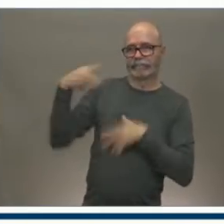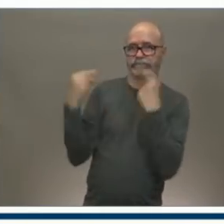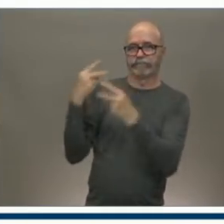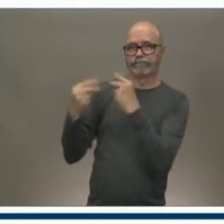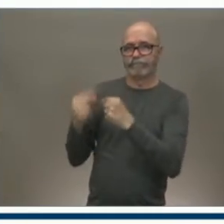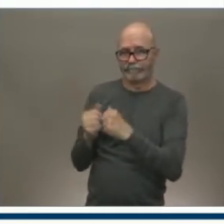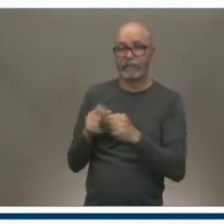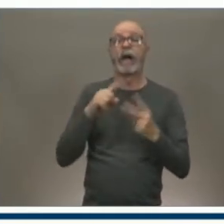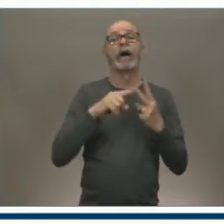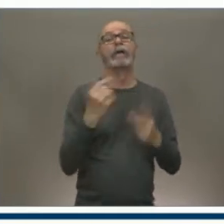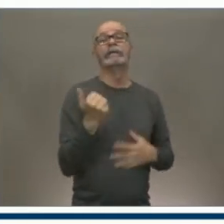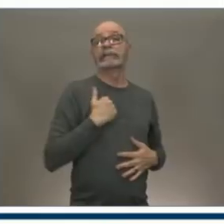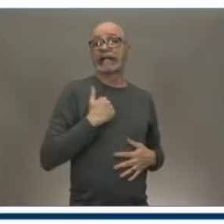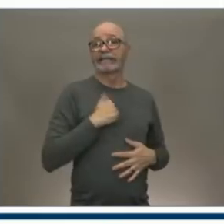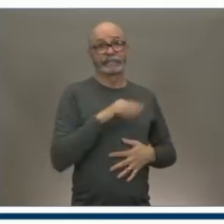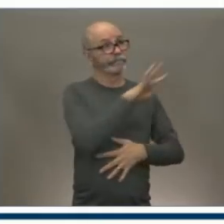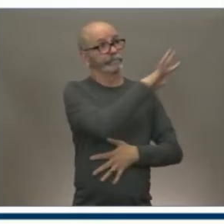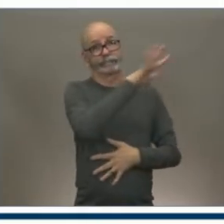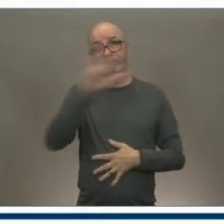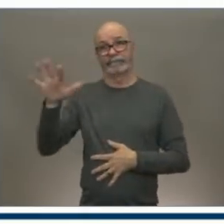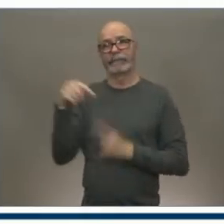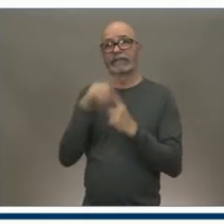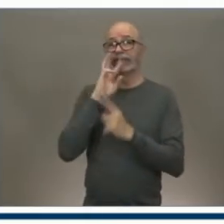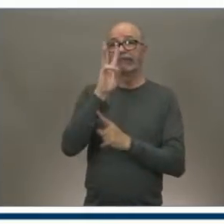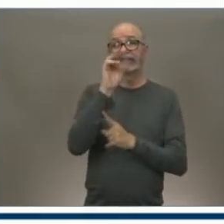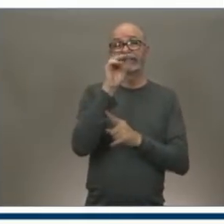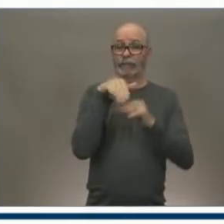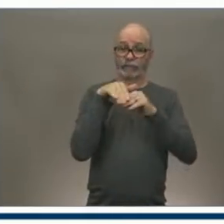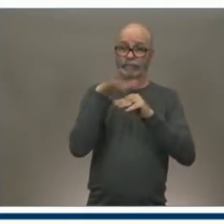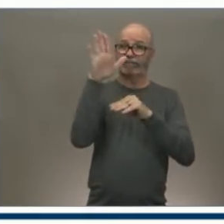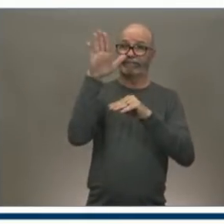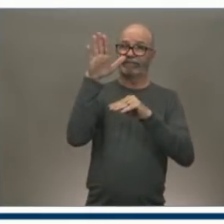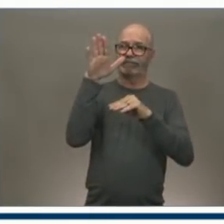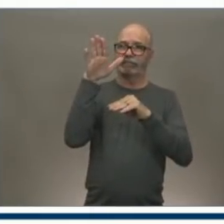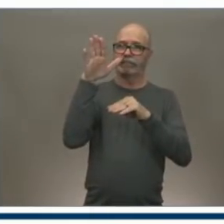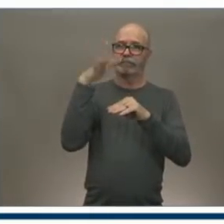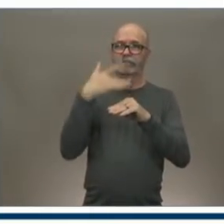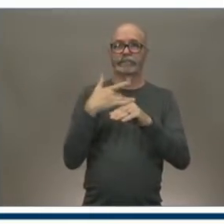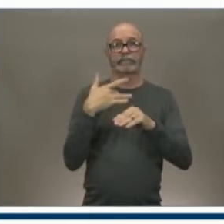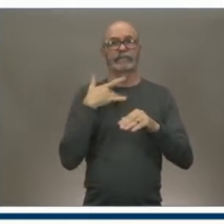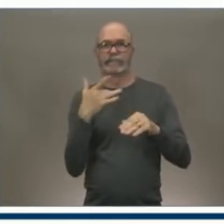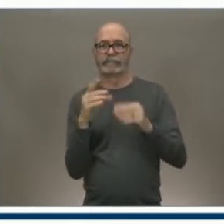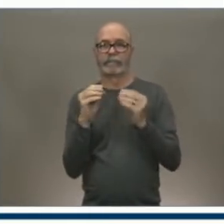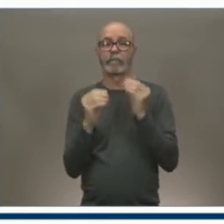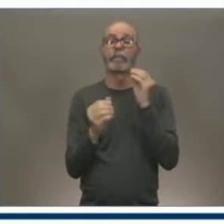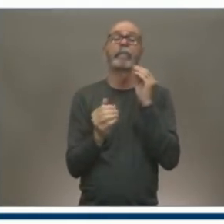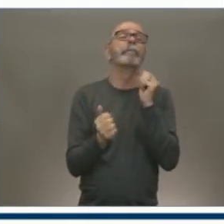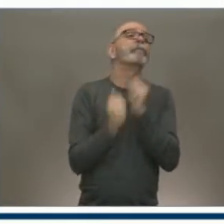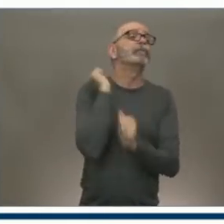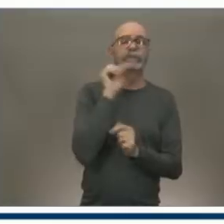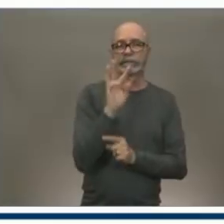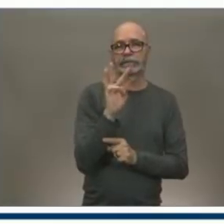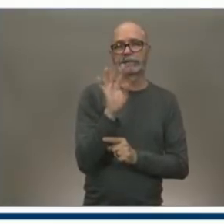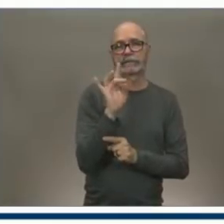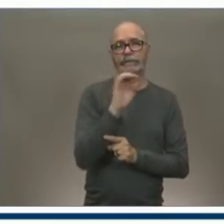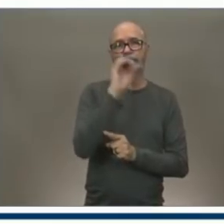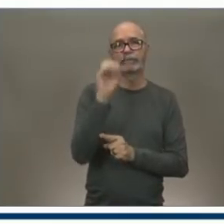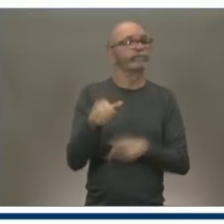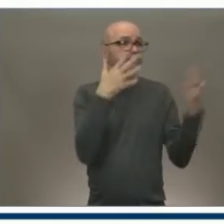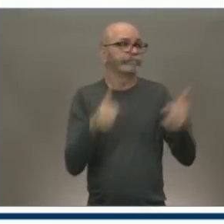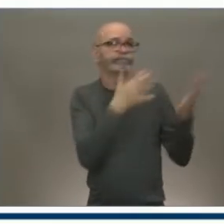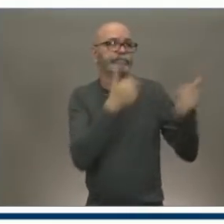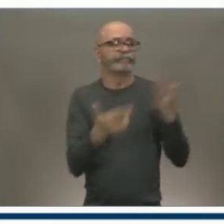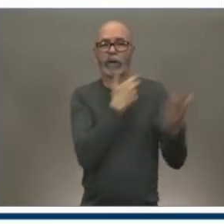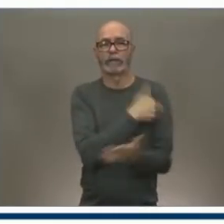those age 60 plus account for 68% of hospital admissions, 64% of ICU admissions, and 96%